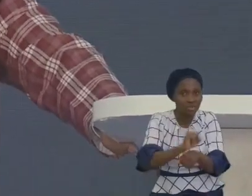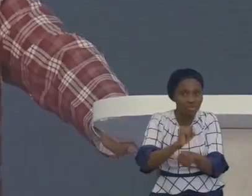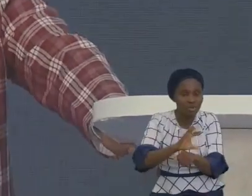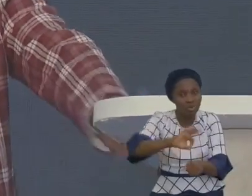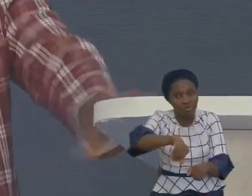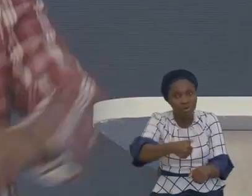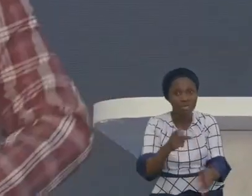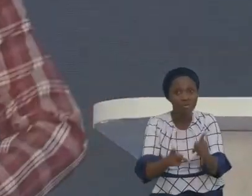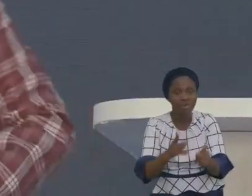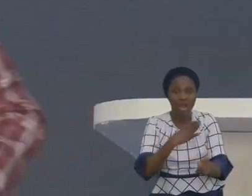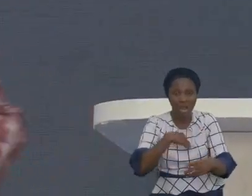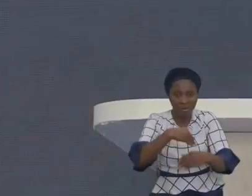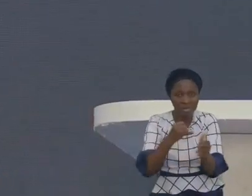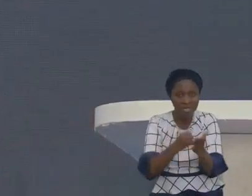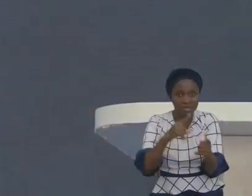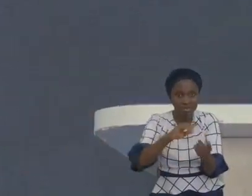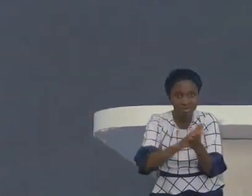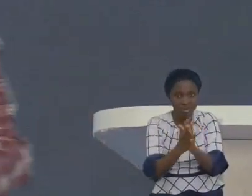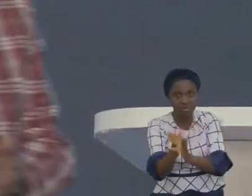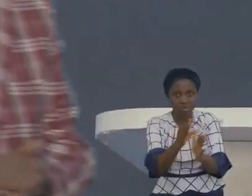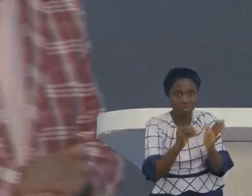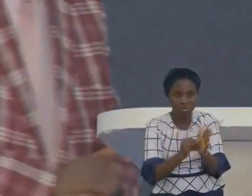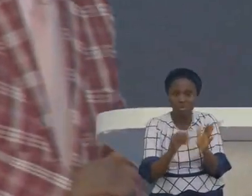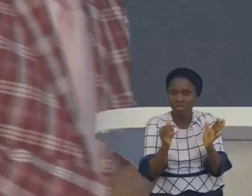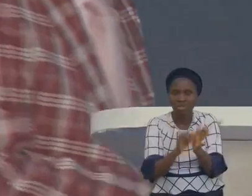climb up.